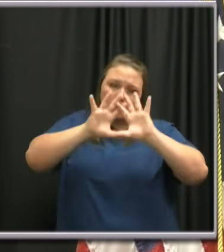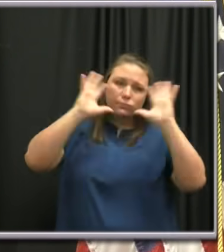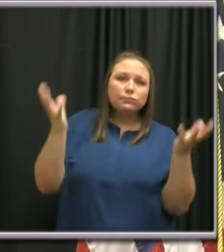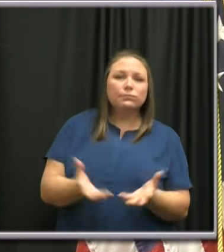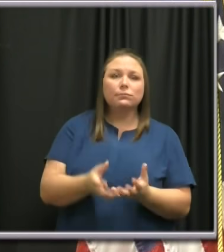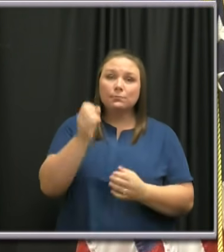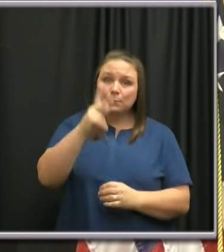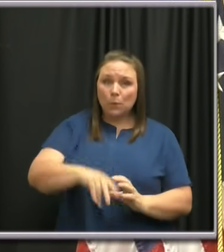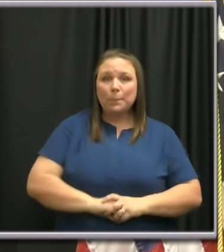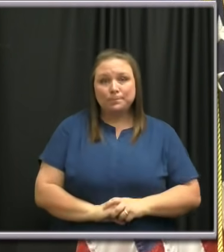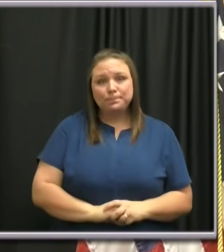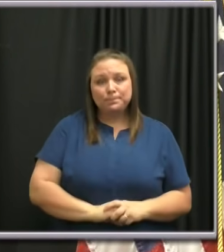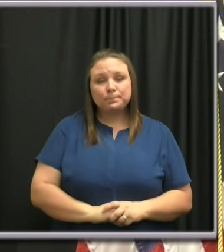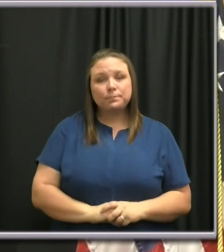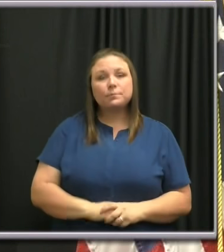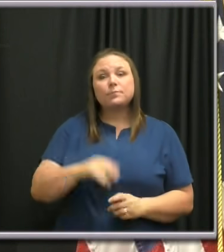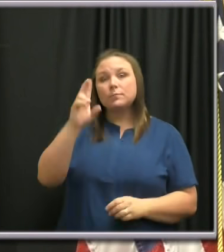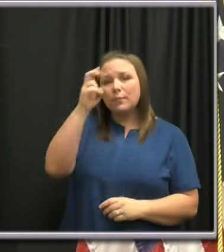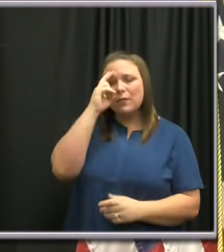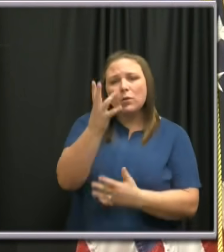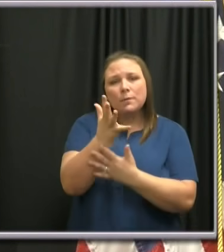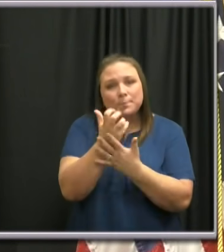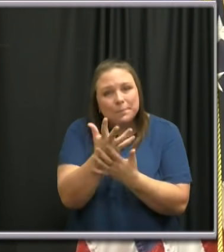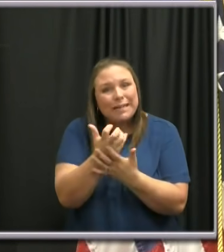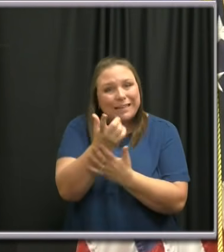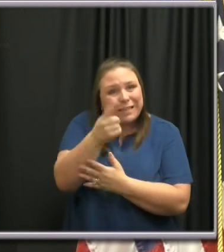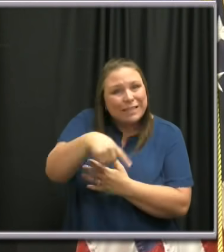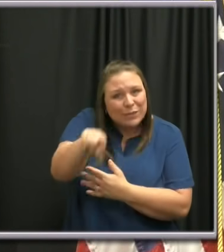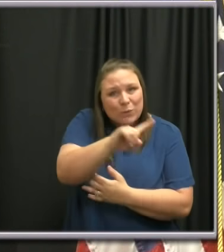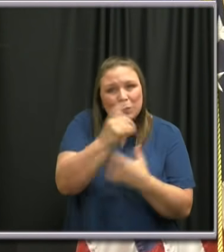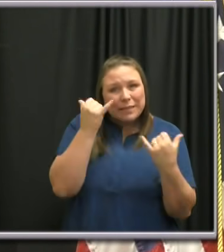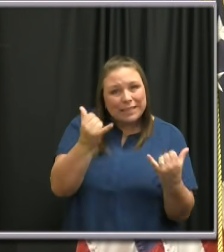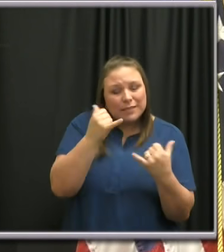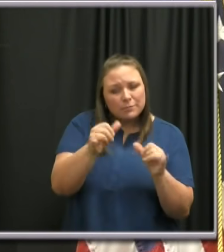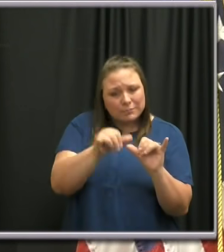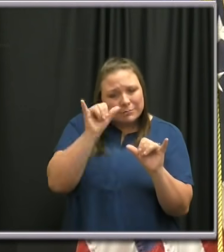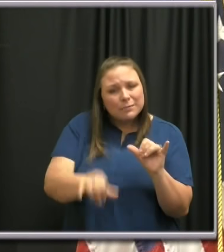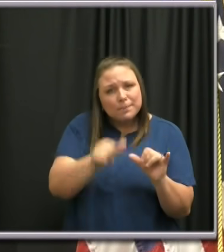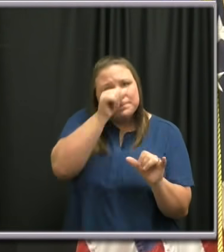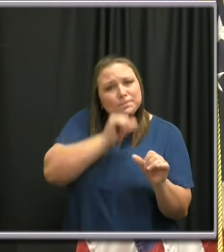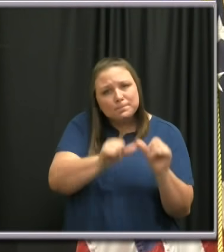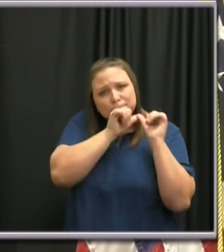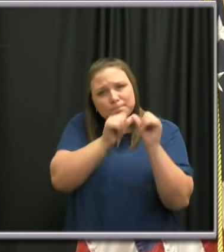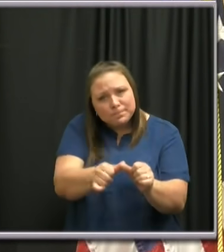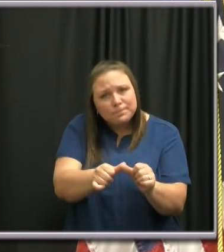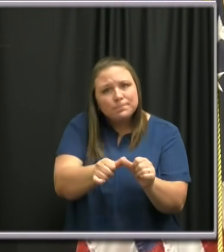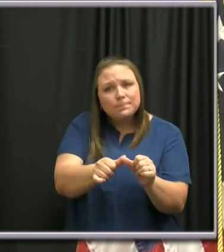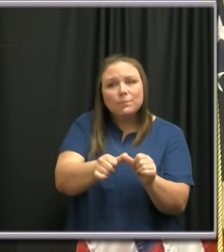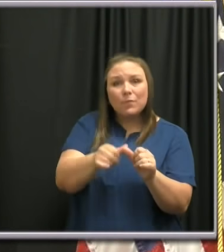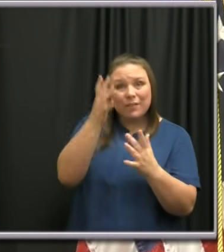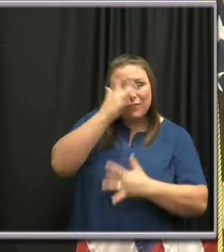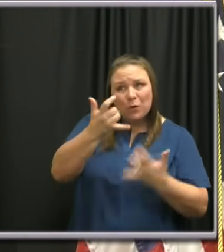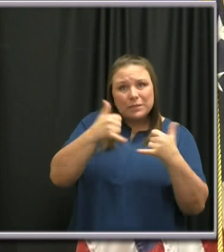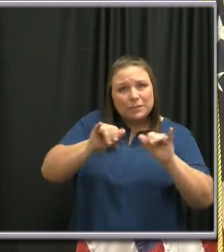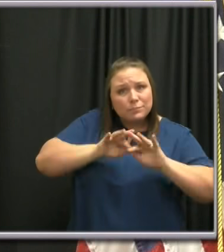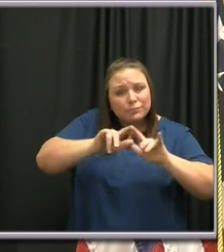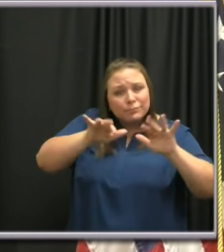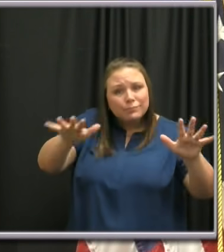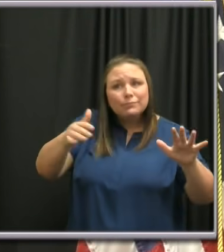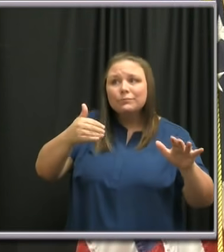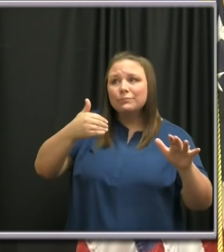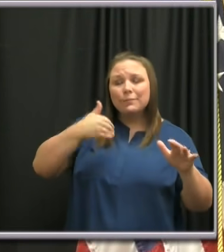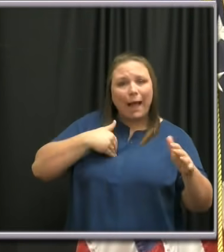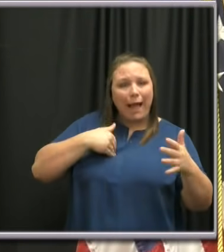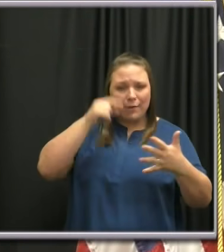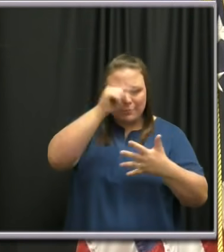community. So Nashville, I'm pleading with all of us to stay vigilant. The virus is still out there. We have the tools we